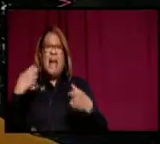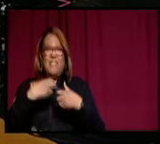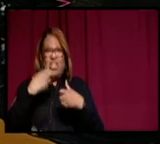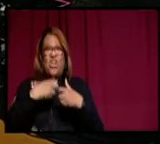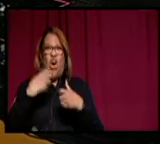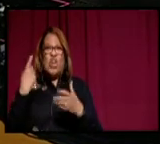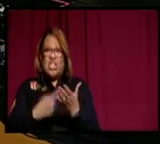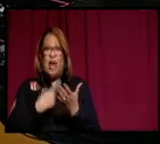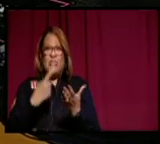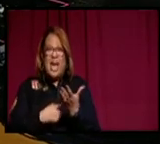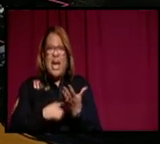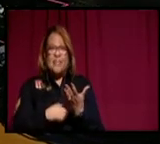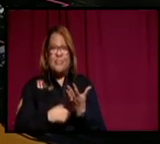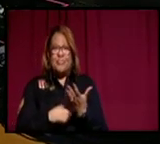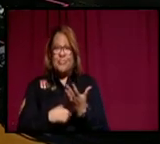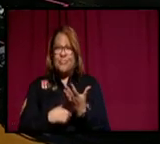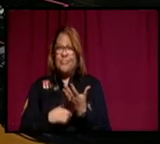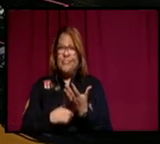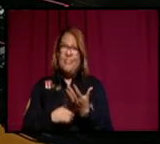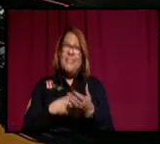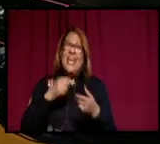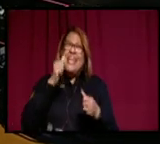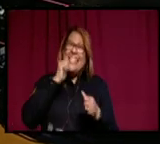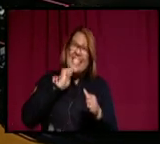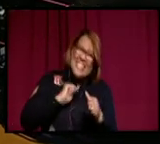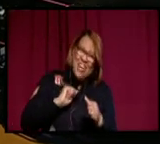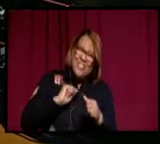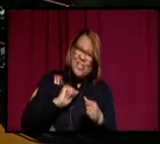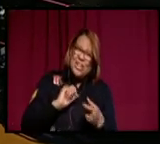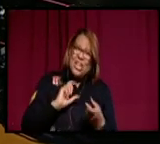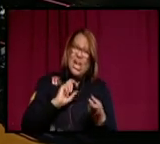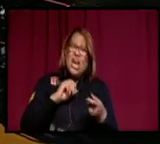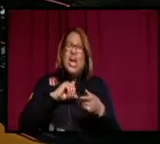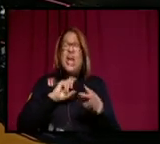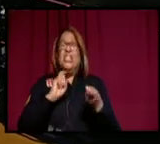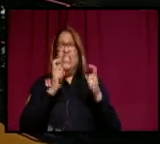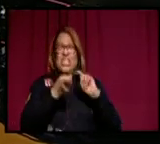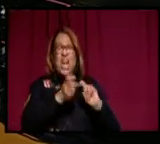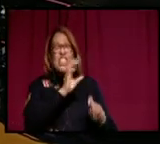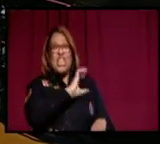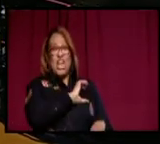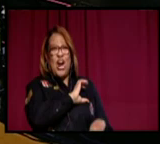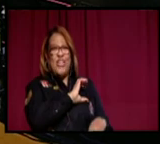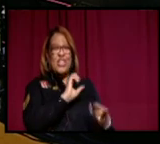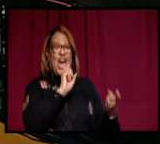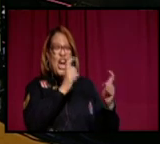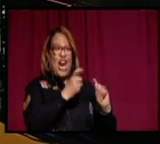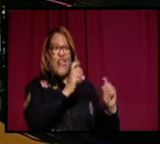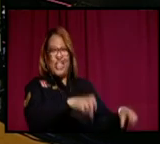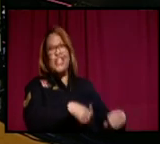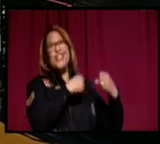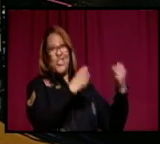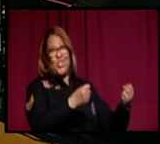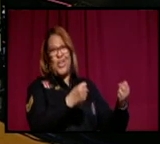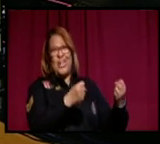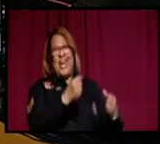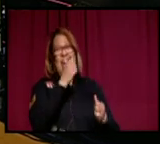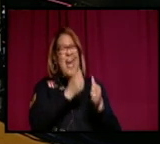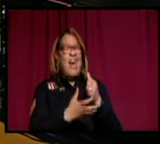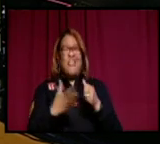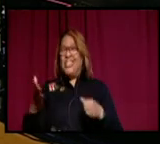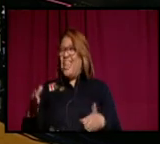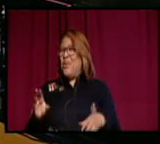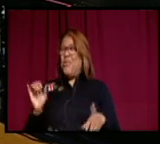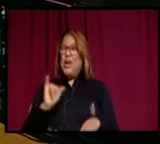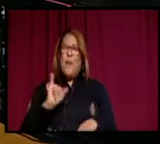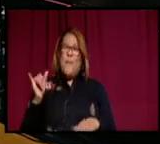character, and character brings about strength. I believe that in the midst of this trial, in everything, we're going to be like Job.